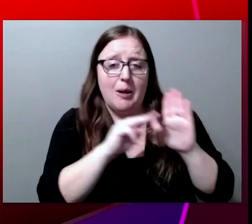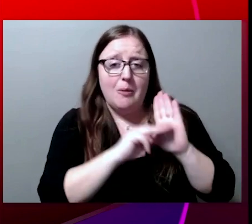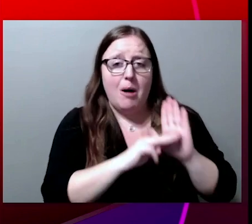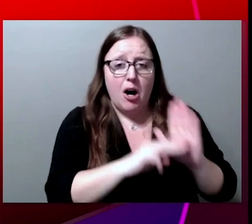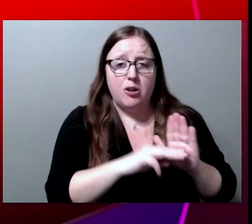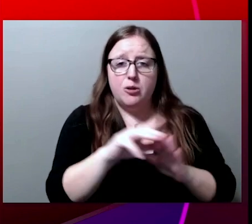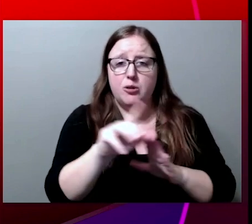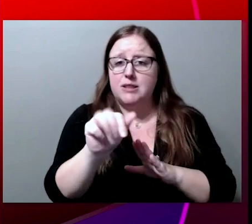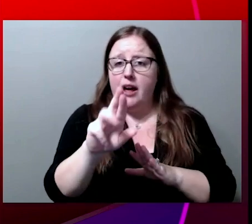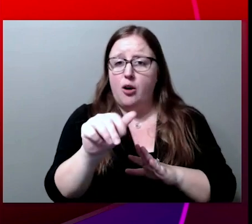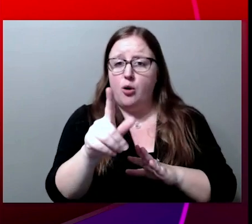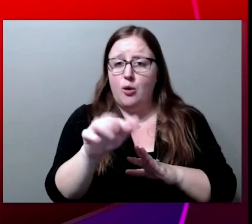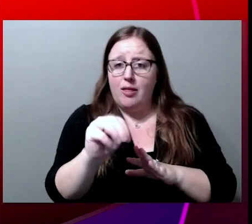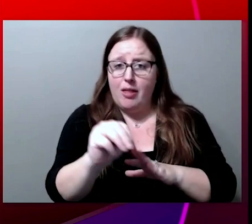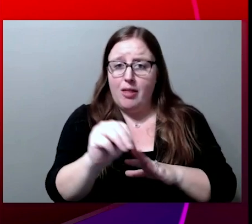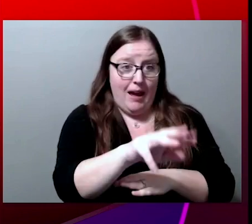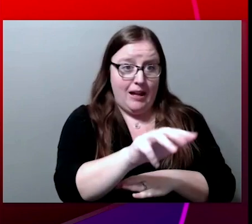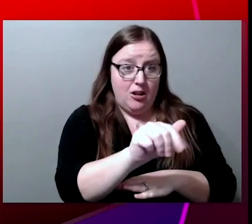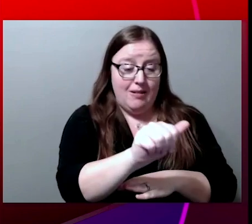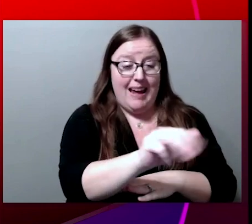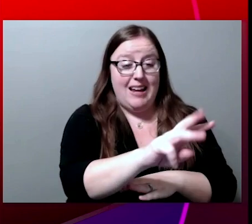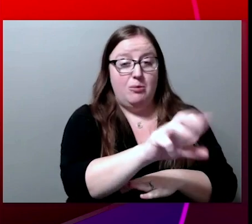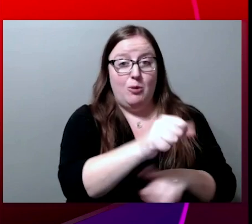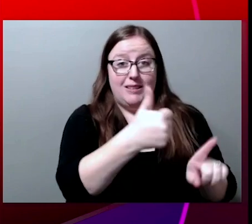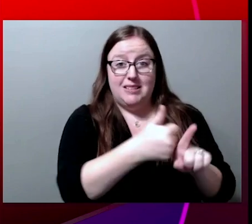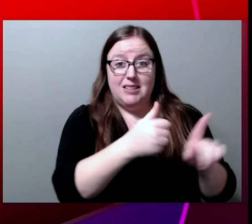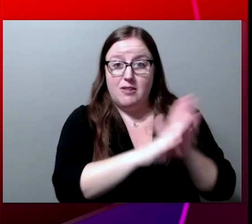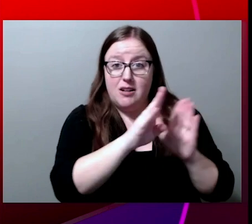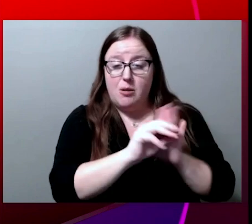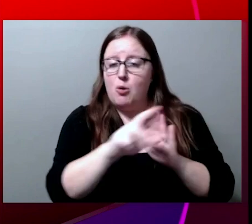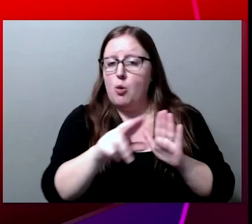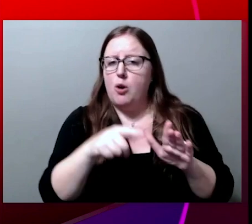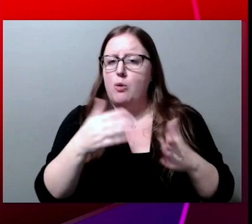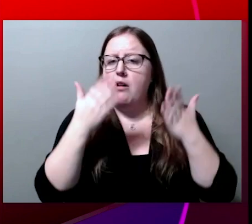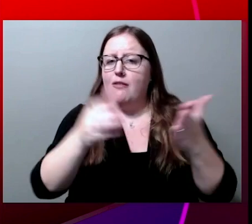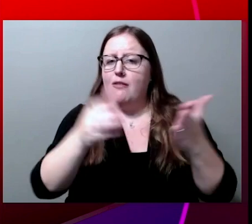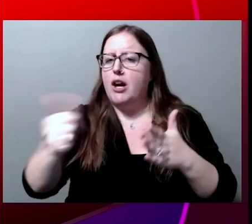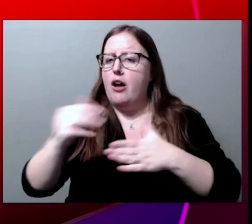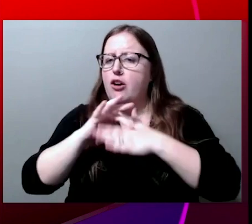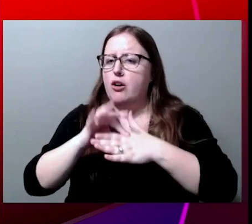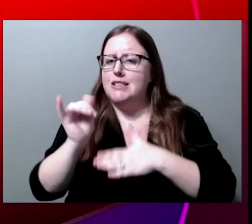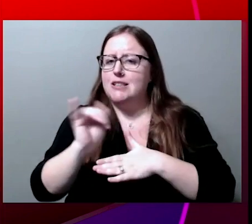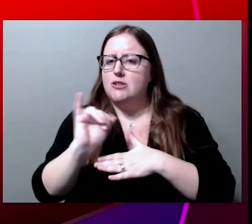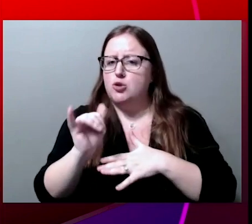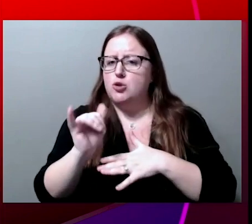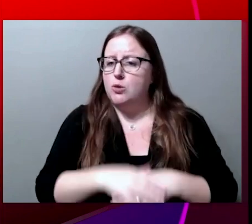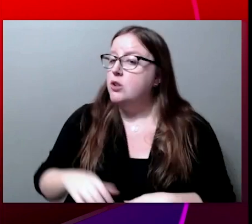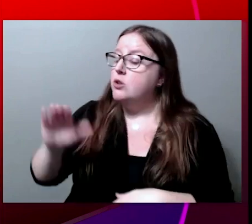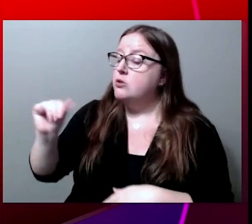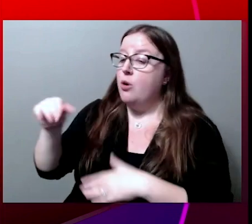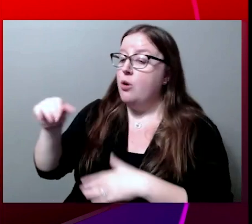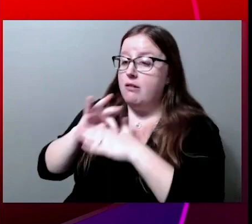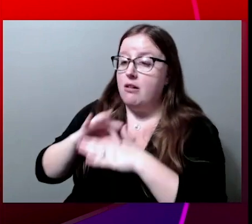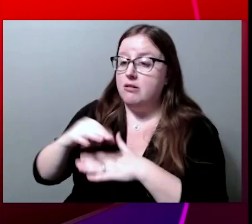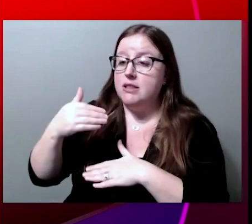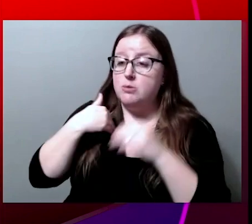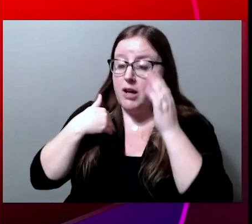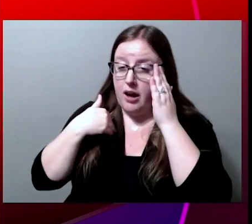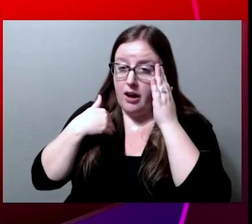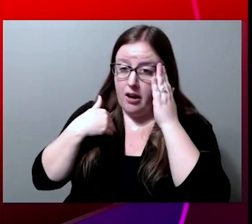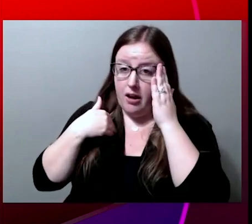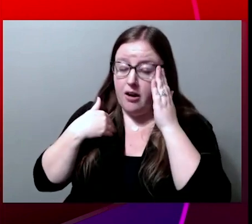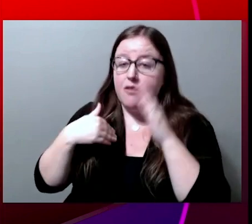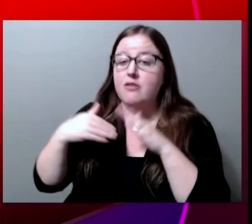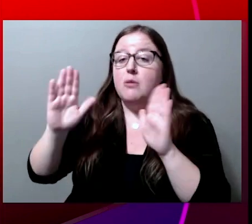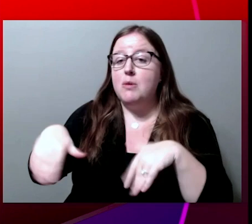algorithms that AWS has developed, or are we offering other contents? Yeah, so the contents that we have have been